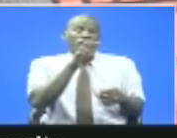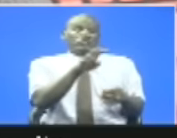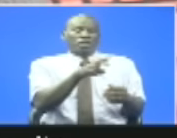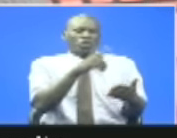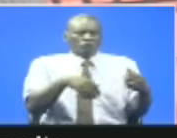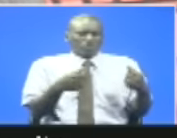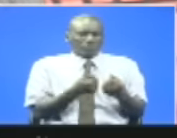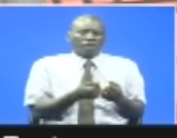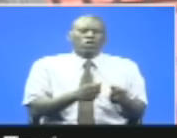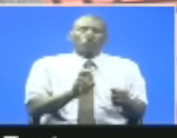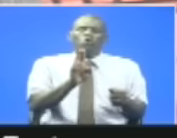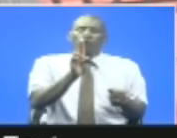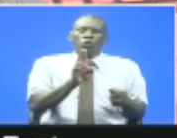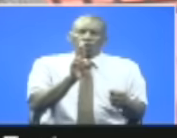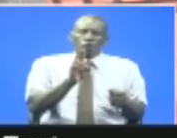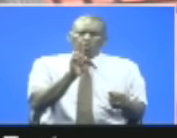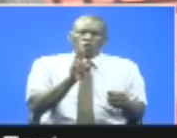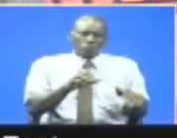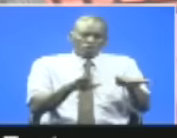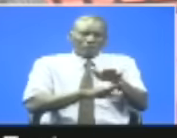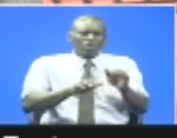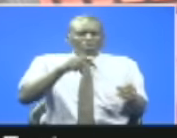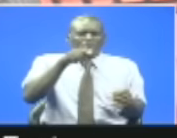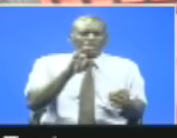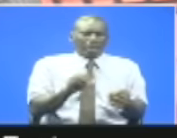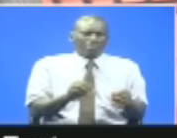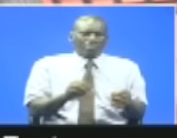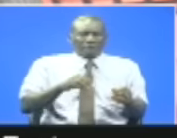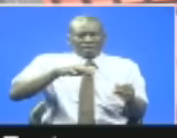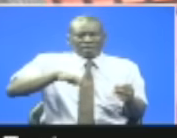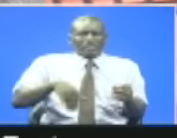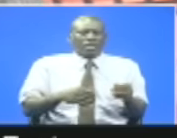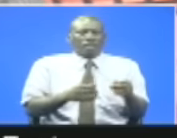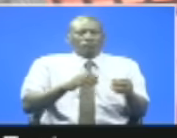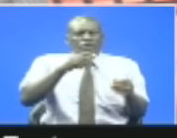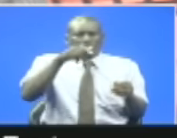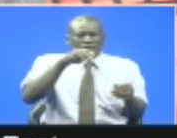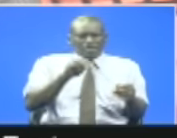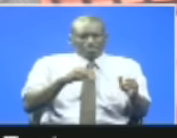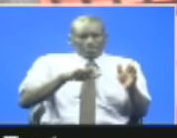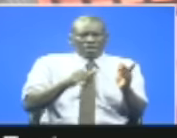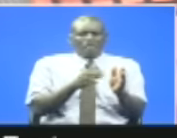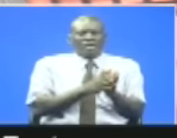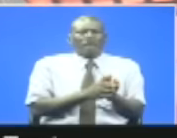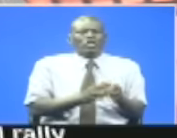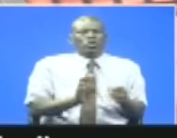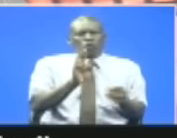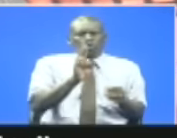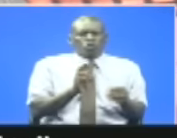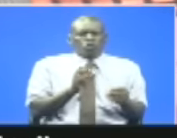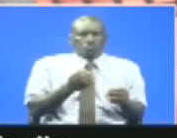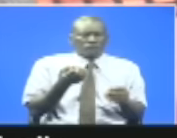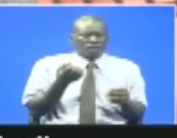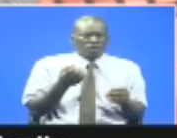on. He was the deputy prime minister later, and he was playing ball in the side